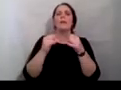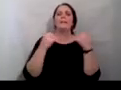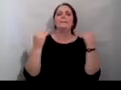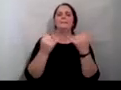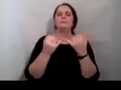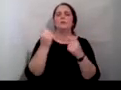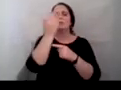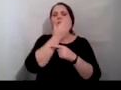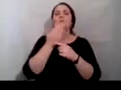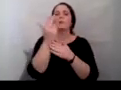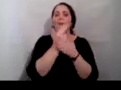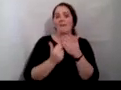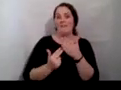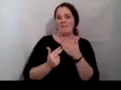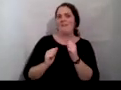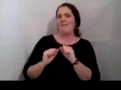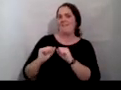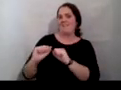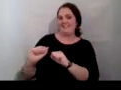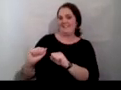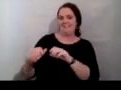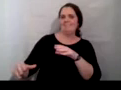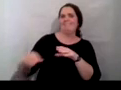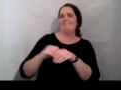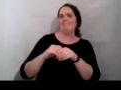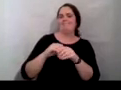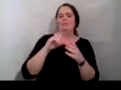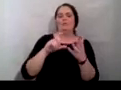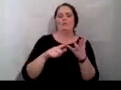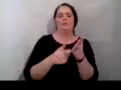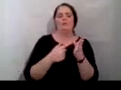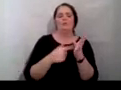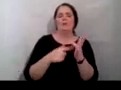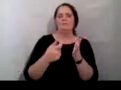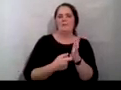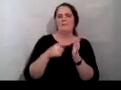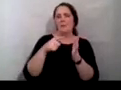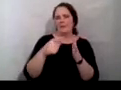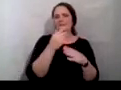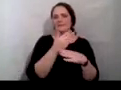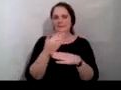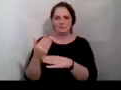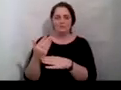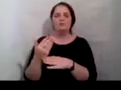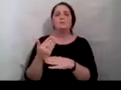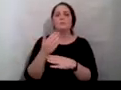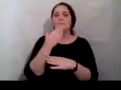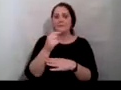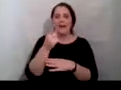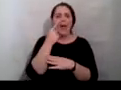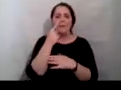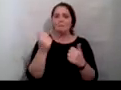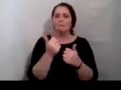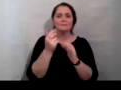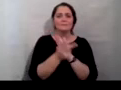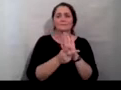and also the co-curator of this exhibition. So I strongly recommend that you jump on and have a look at those